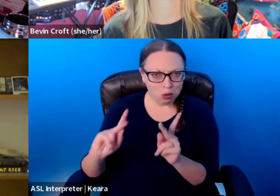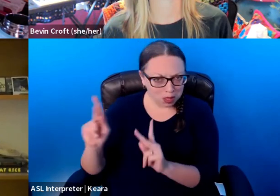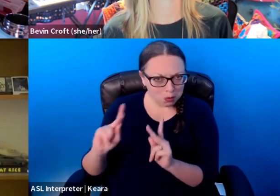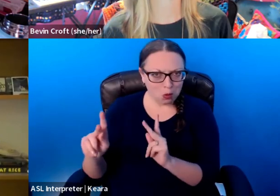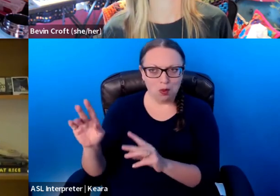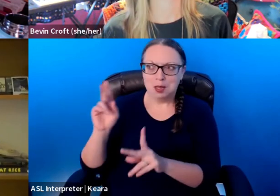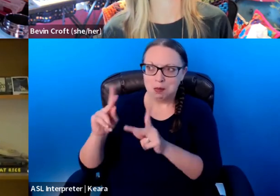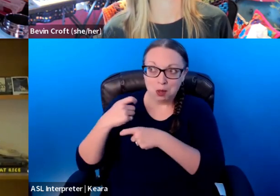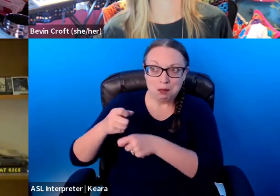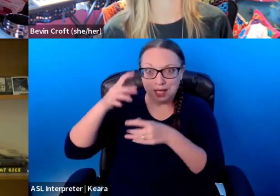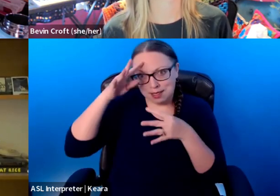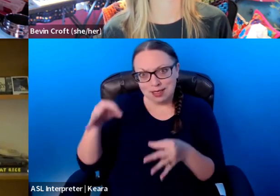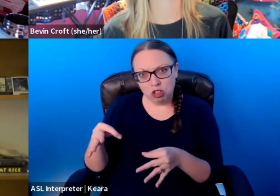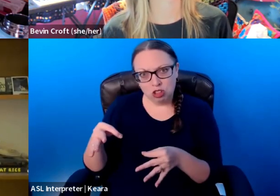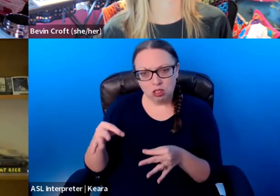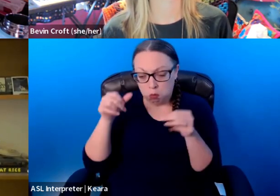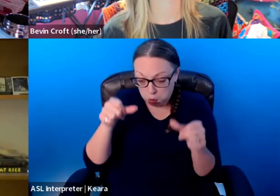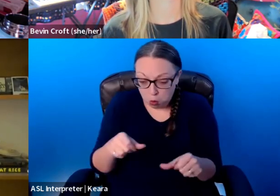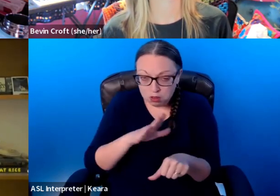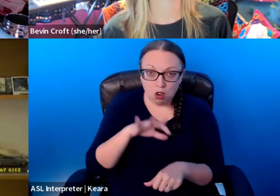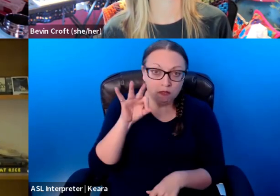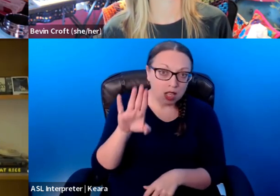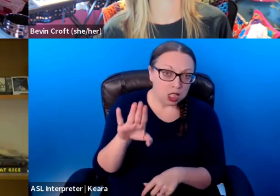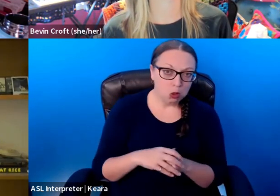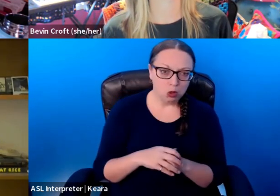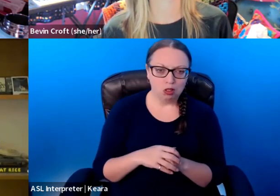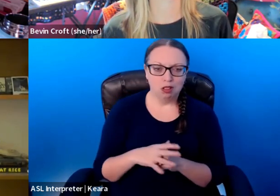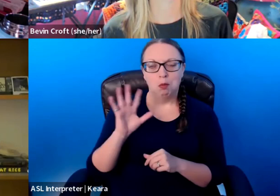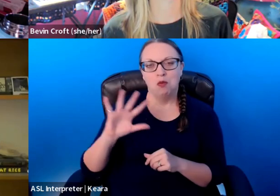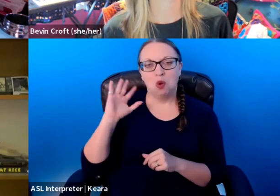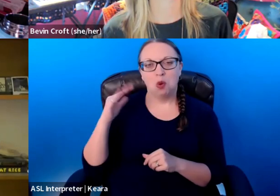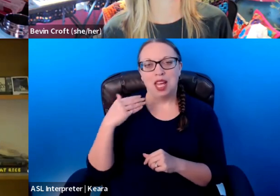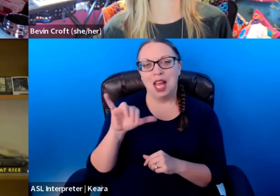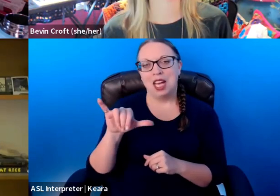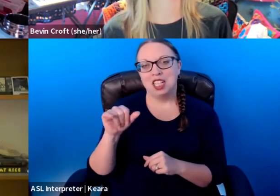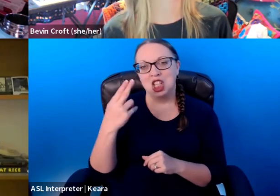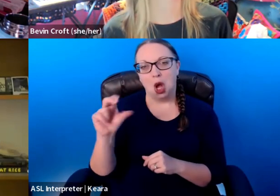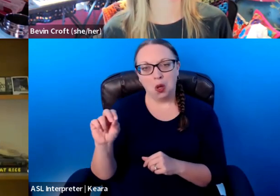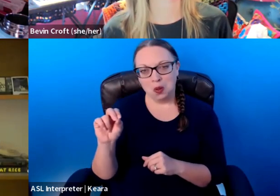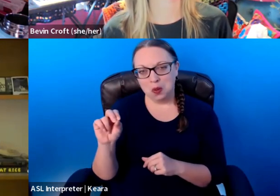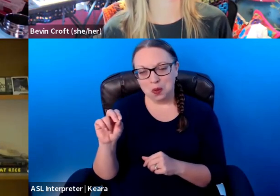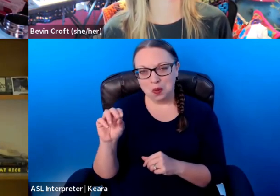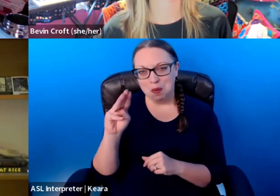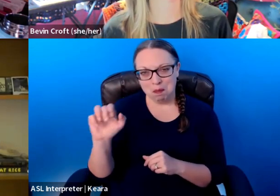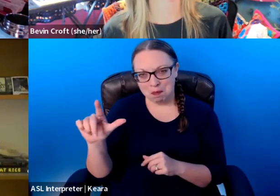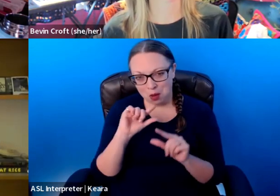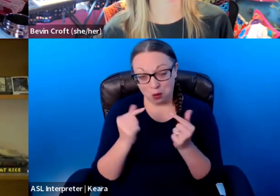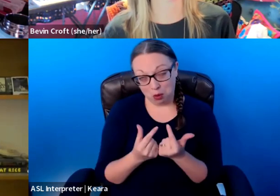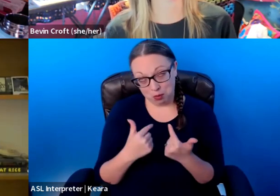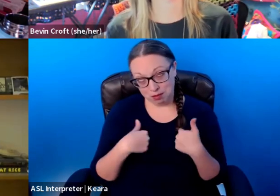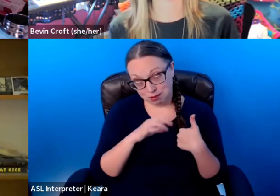Facebook, you know, get in those Facebook groups that people have. We used to have Yahoo mail groups. We don't have them anymore, but that's how old I